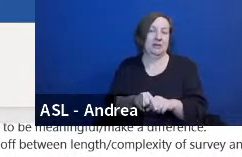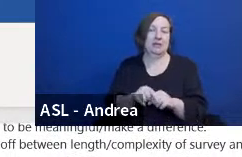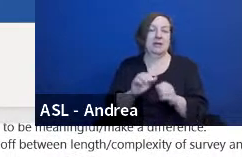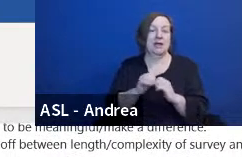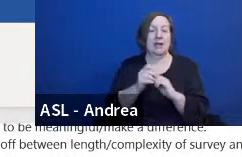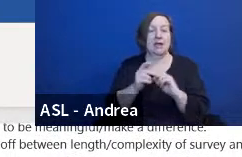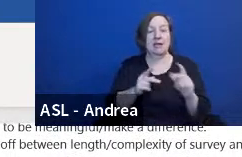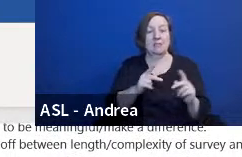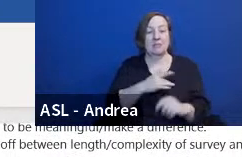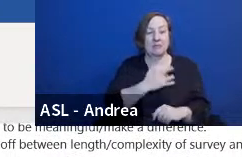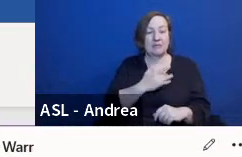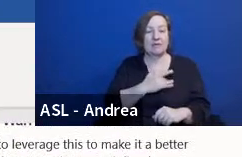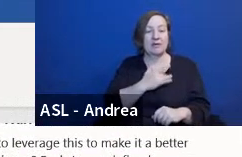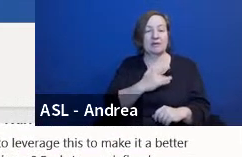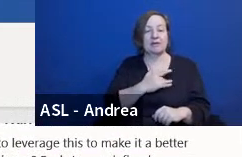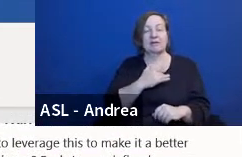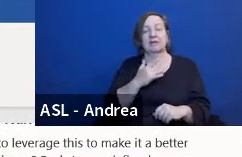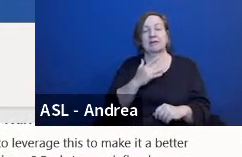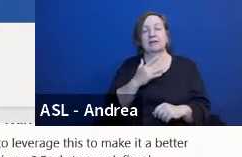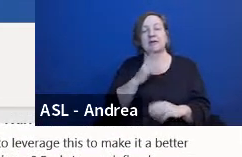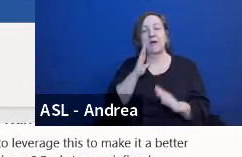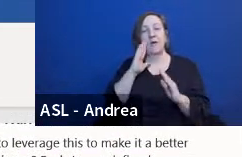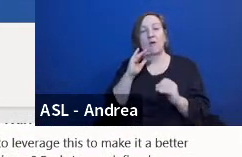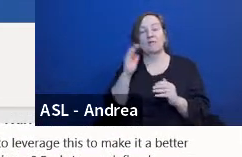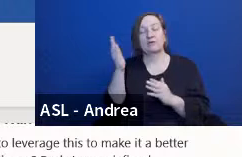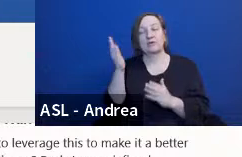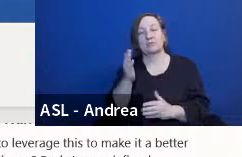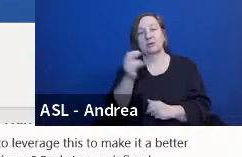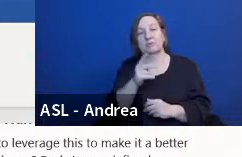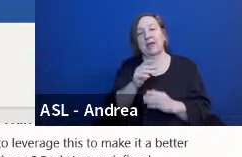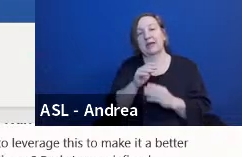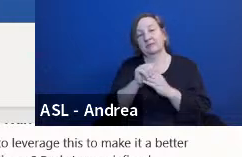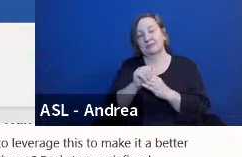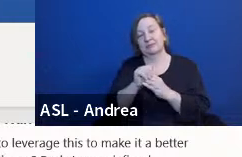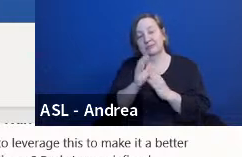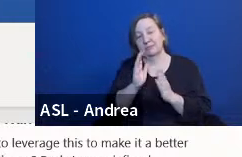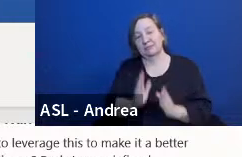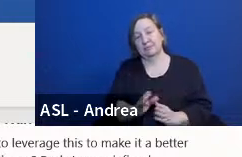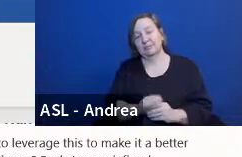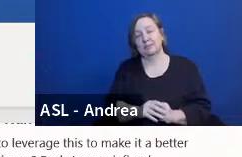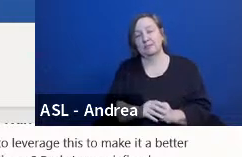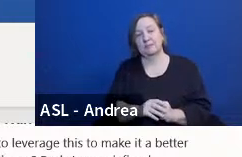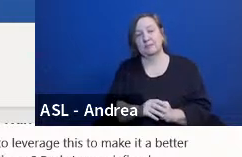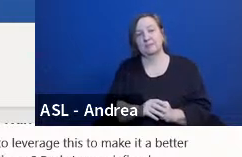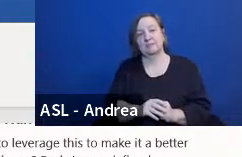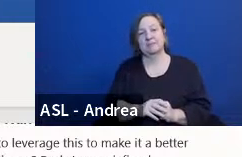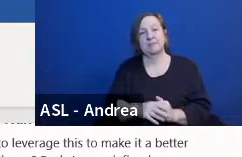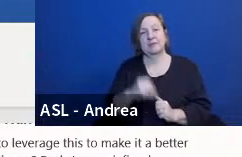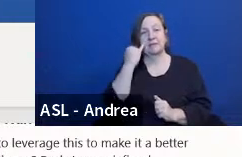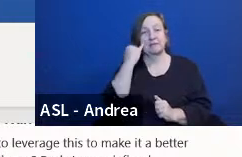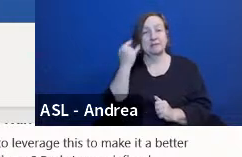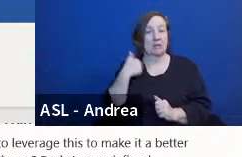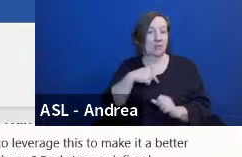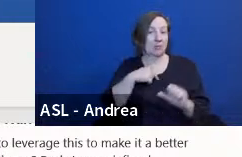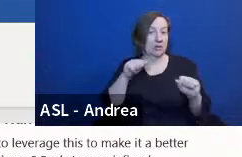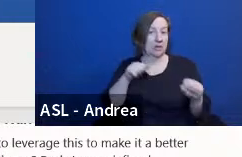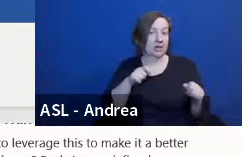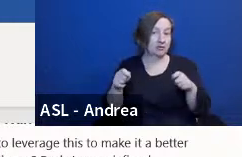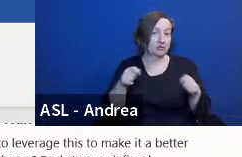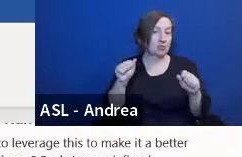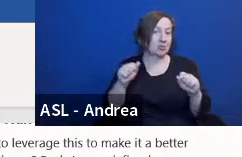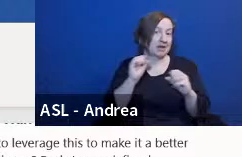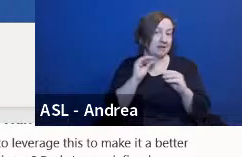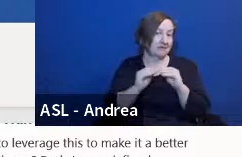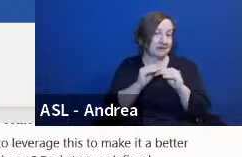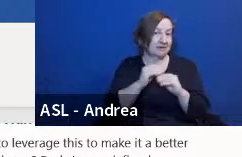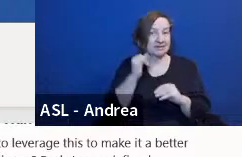people are feeling, and hopefully bring that back to the leadership. And then if it's something we have control over, we can fix. If it's